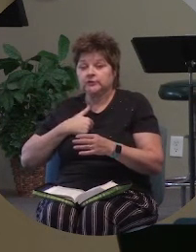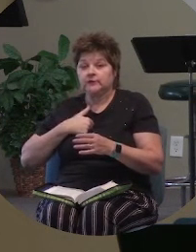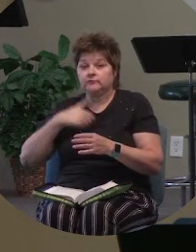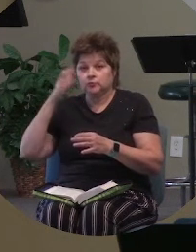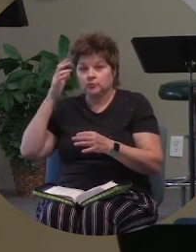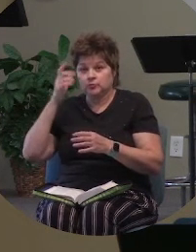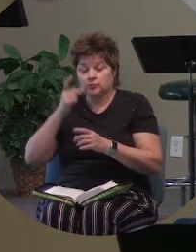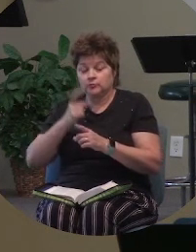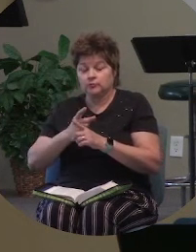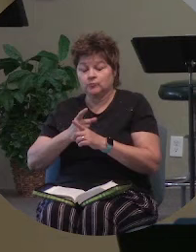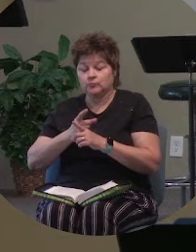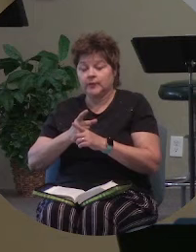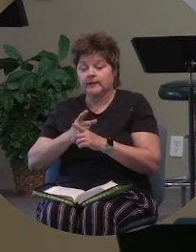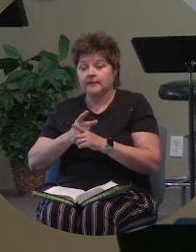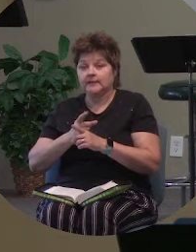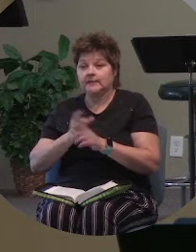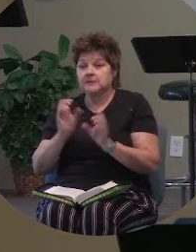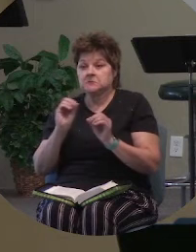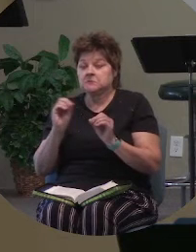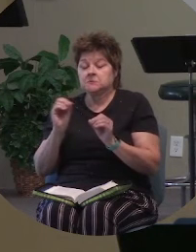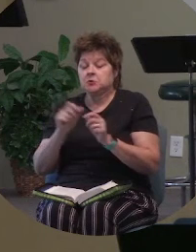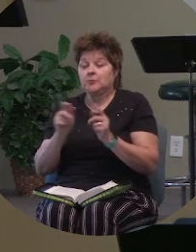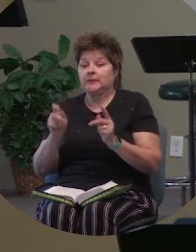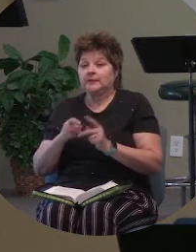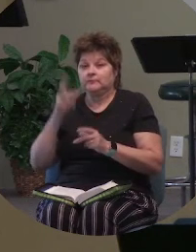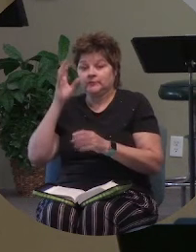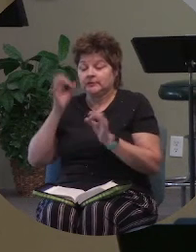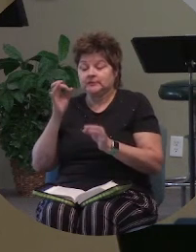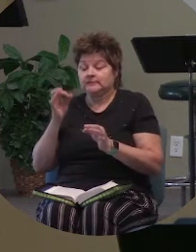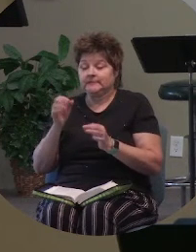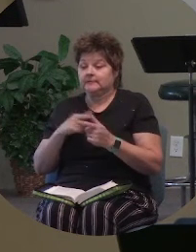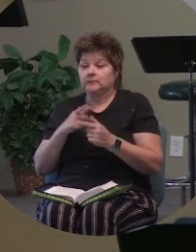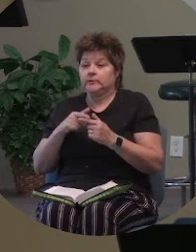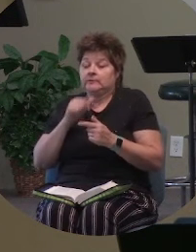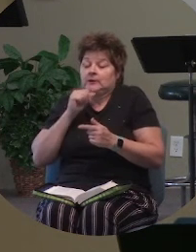no place for judgment. We would not be judged.